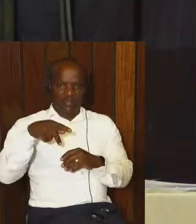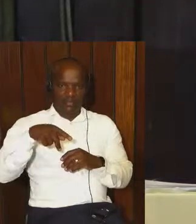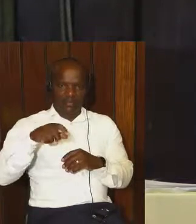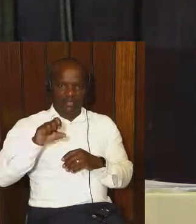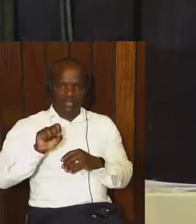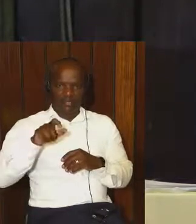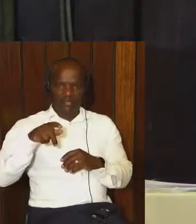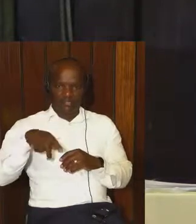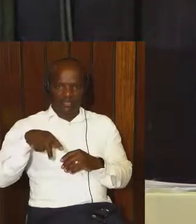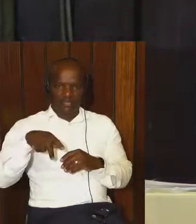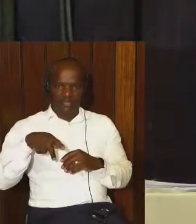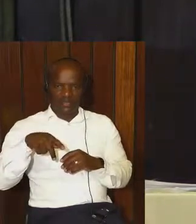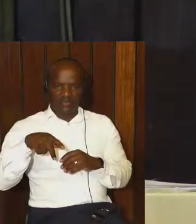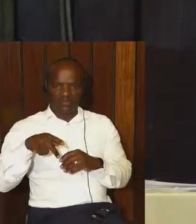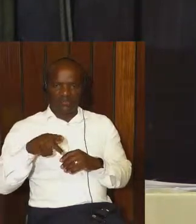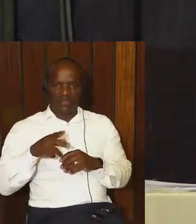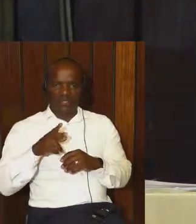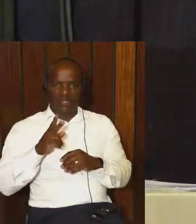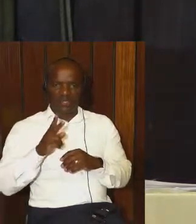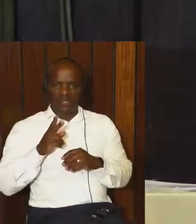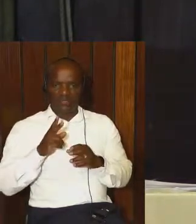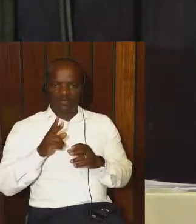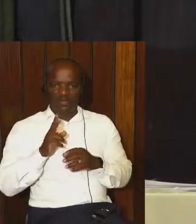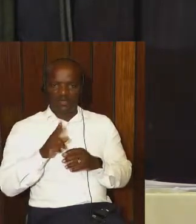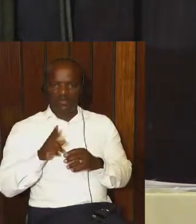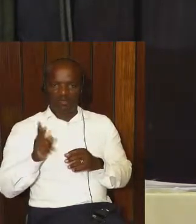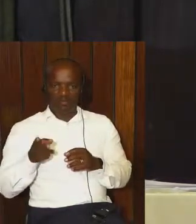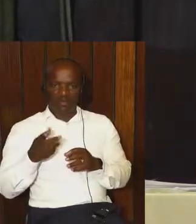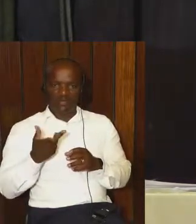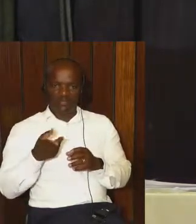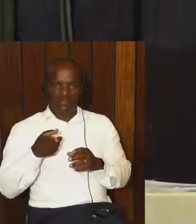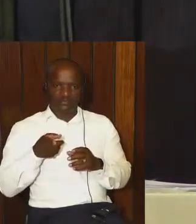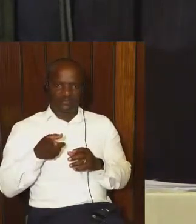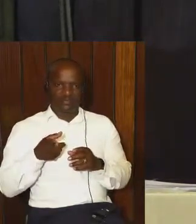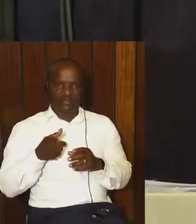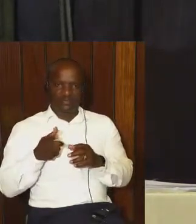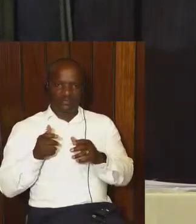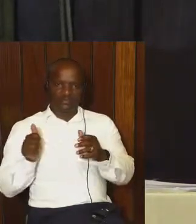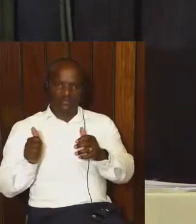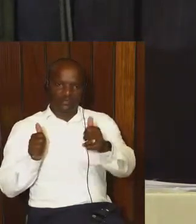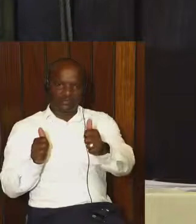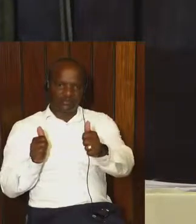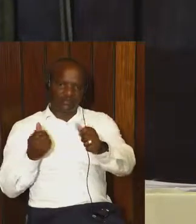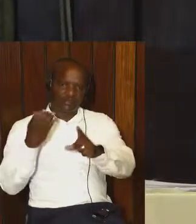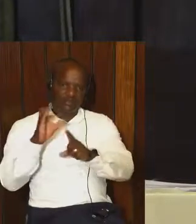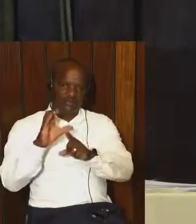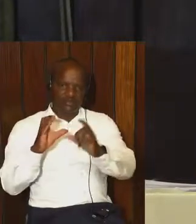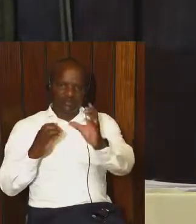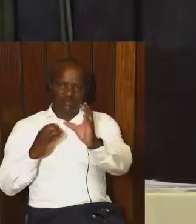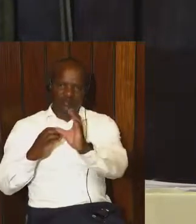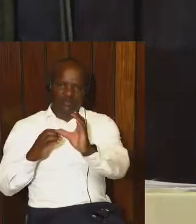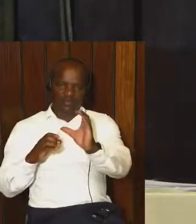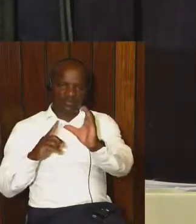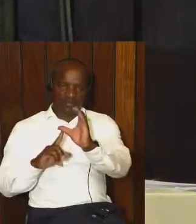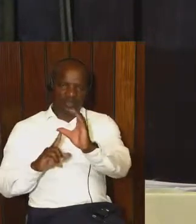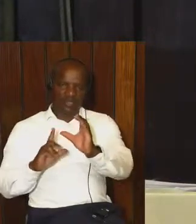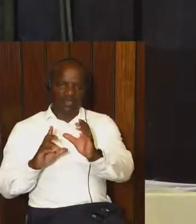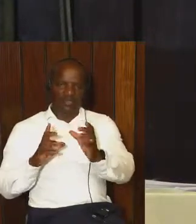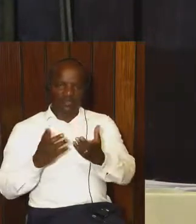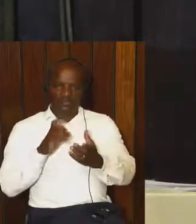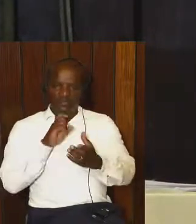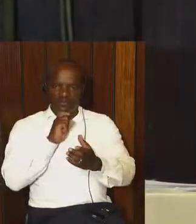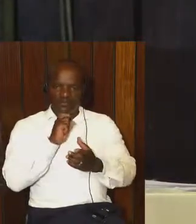are the ones that are normally utilized by the DID. And the problems that we had with Vereeniging in terms